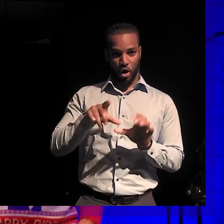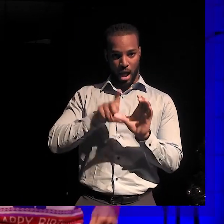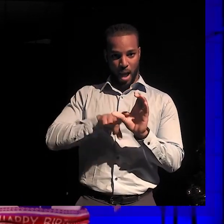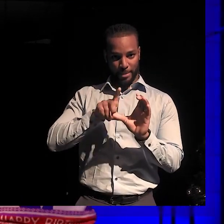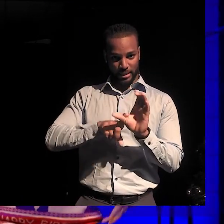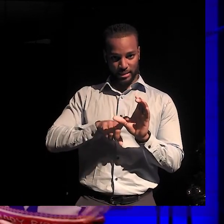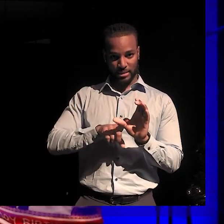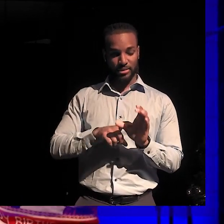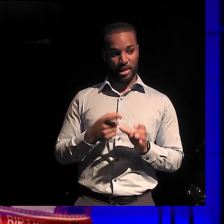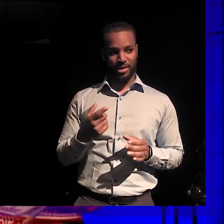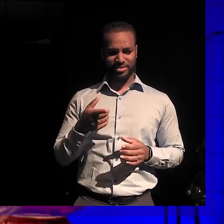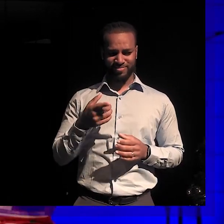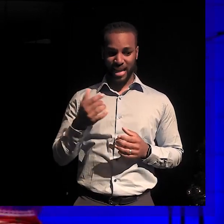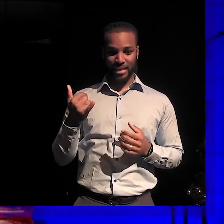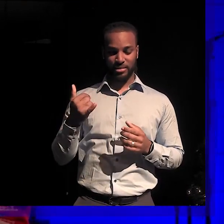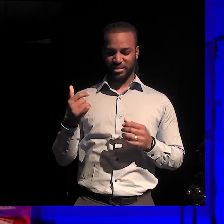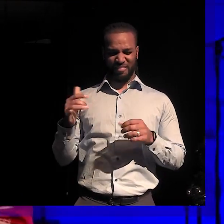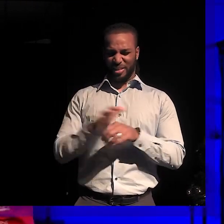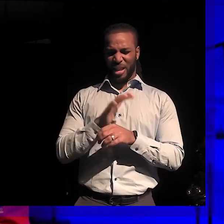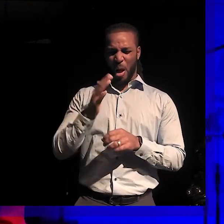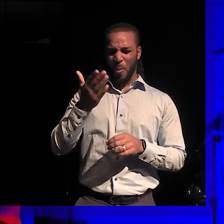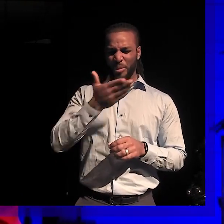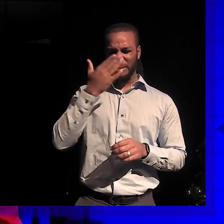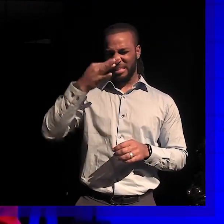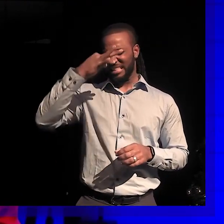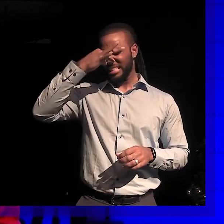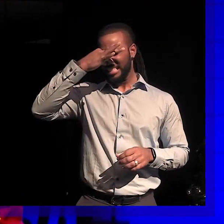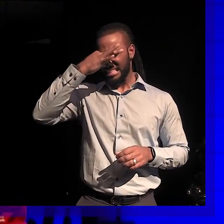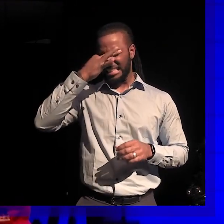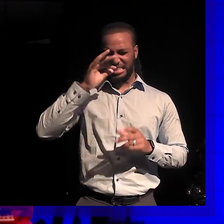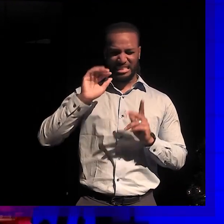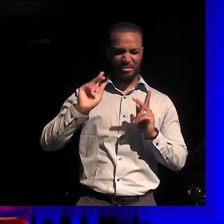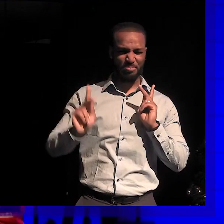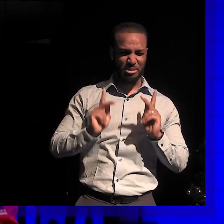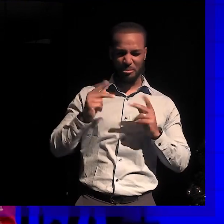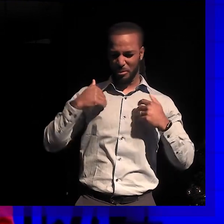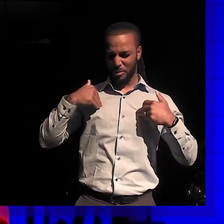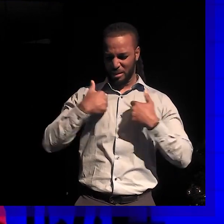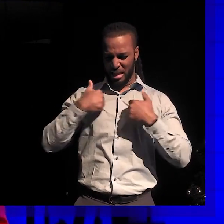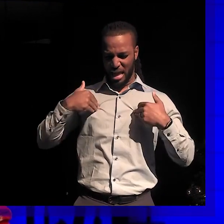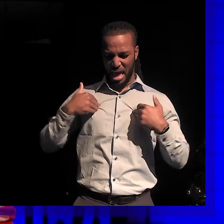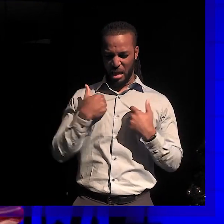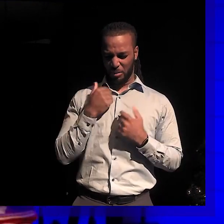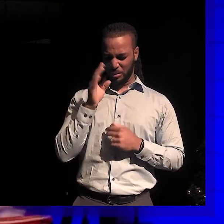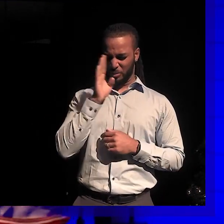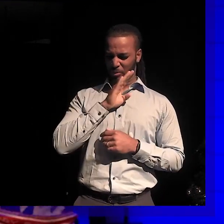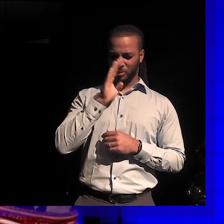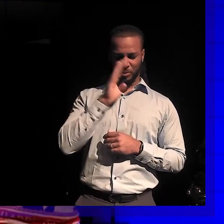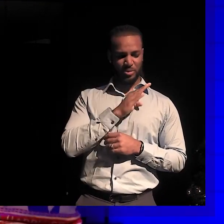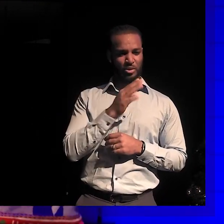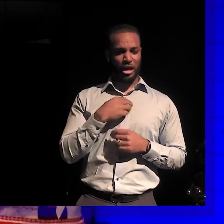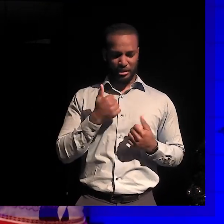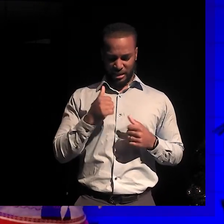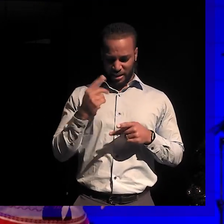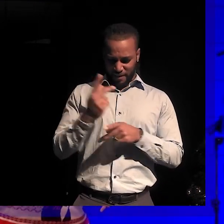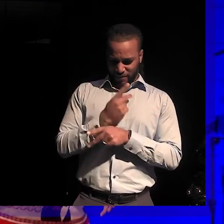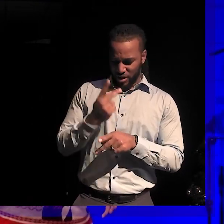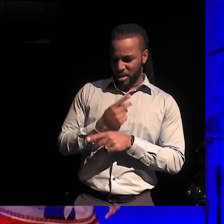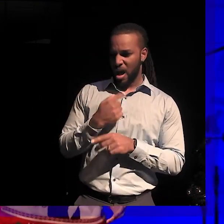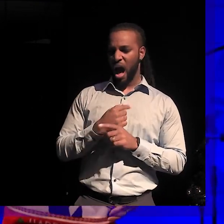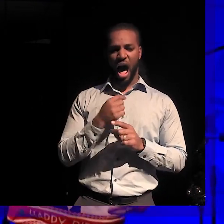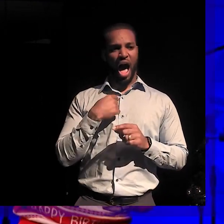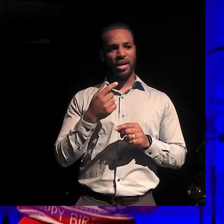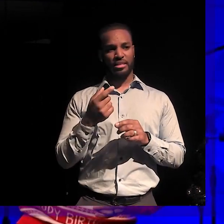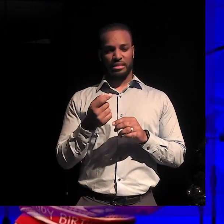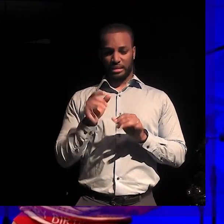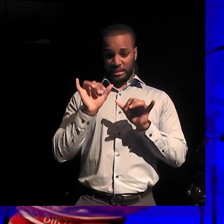communist. And again, it is filling up with smelly, sweaty people, goats and chickens, and I figured out through the translator that I could take the train to the end of the line